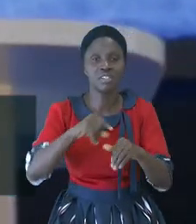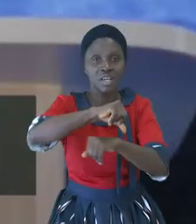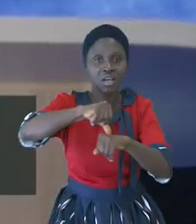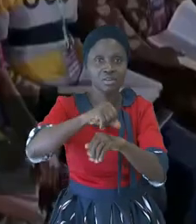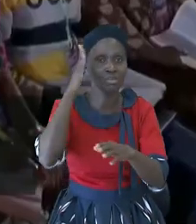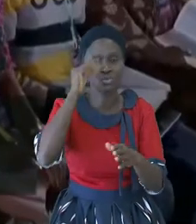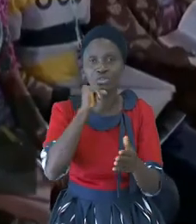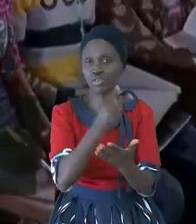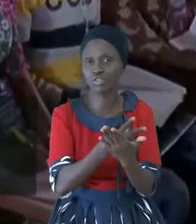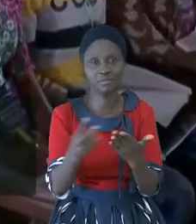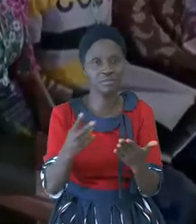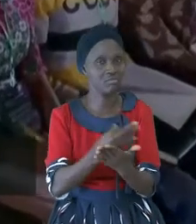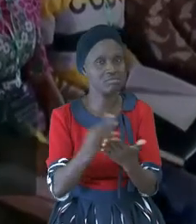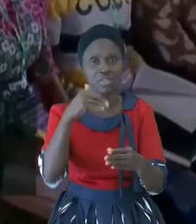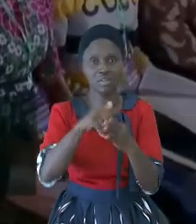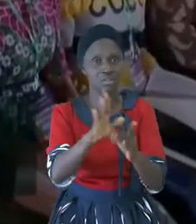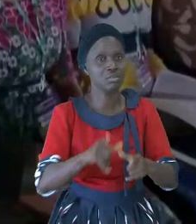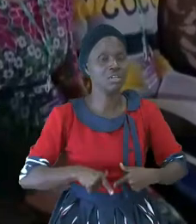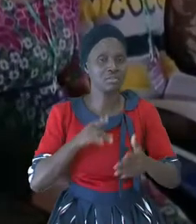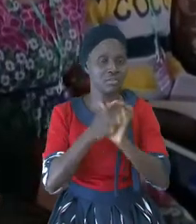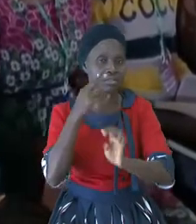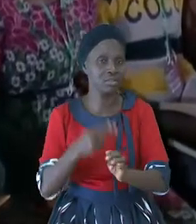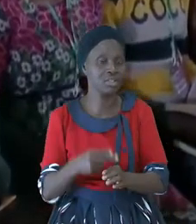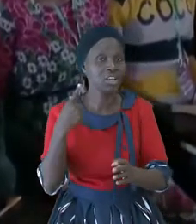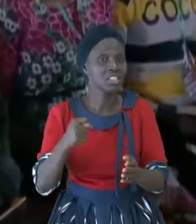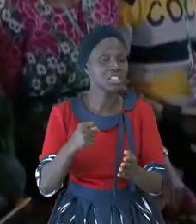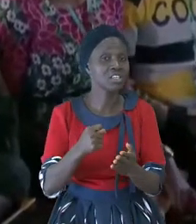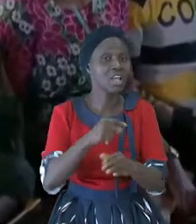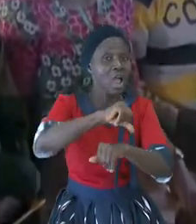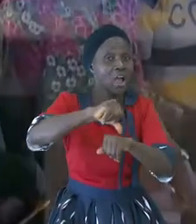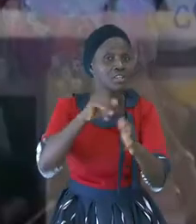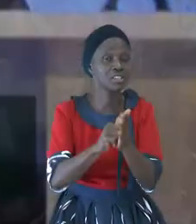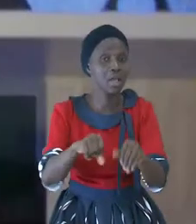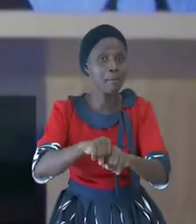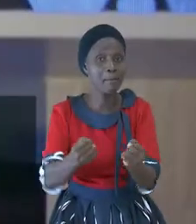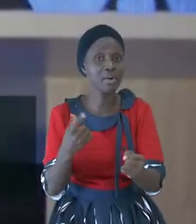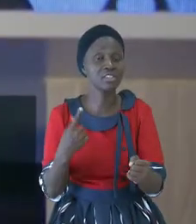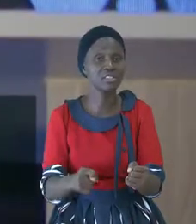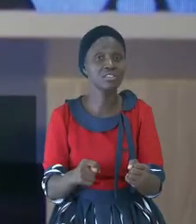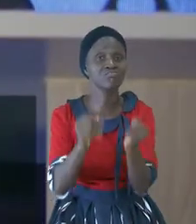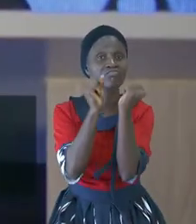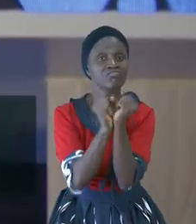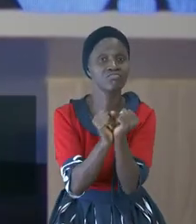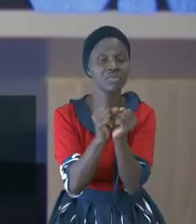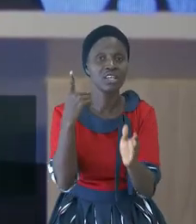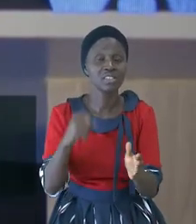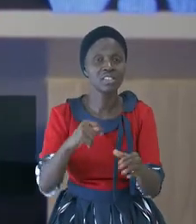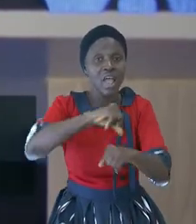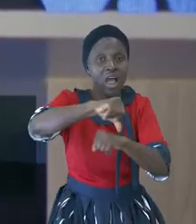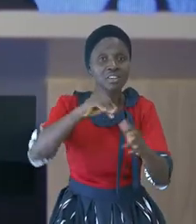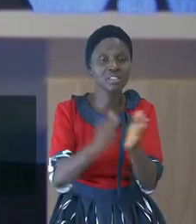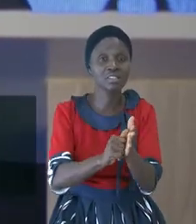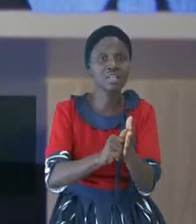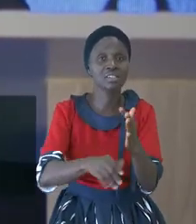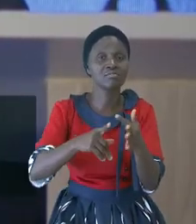not fail in your life. The anointing that breaks the yoke, the anointing that drives